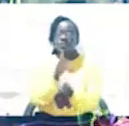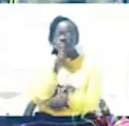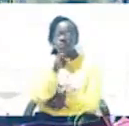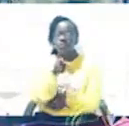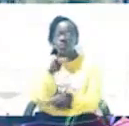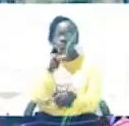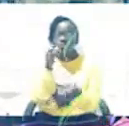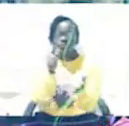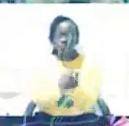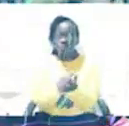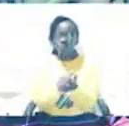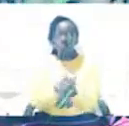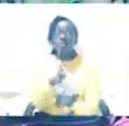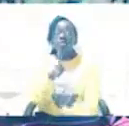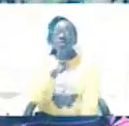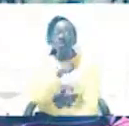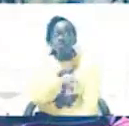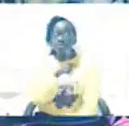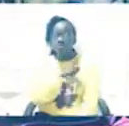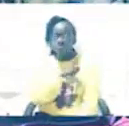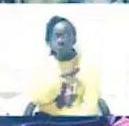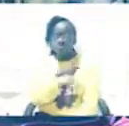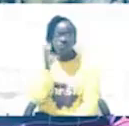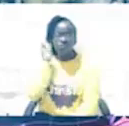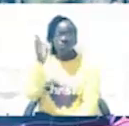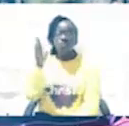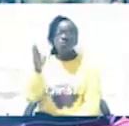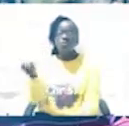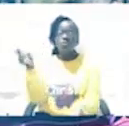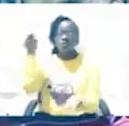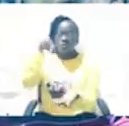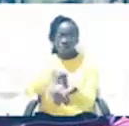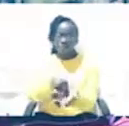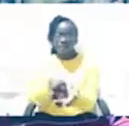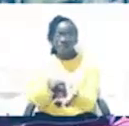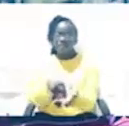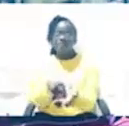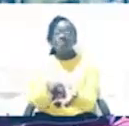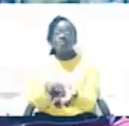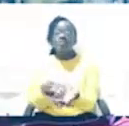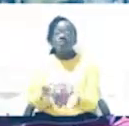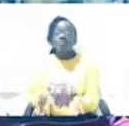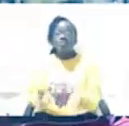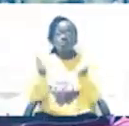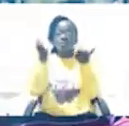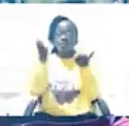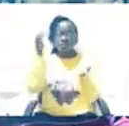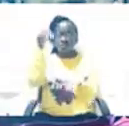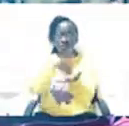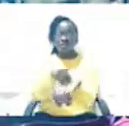that Lazarus shall rise again. Lazarus, or best sign, asaribio.